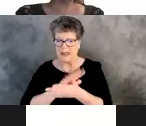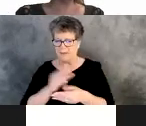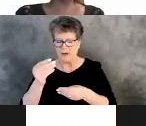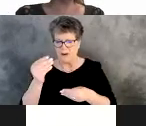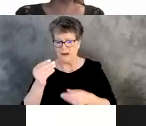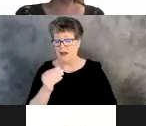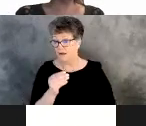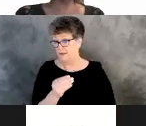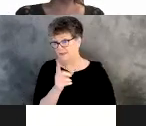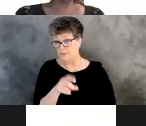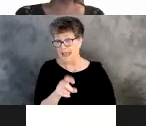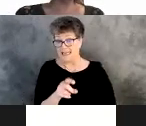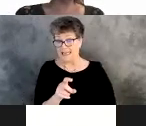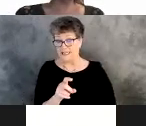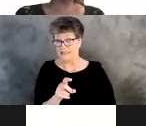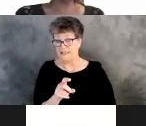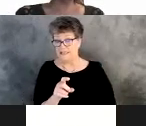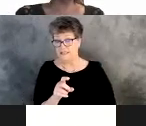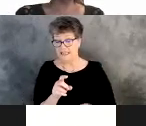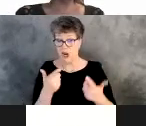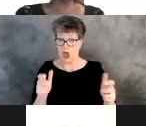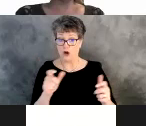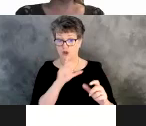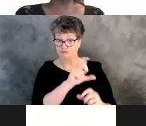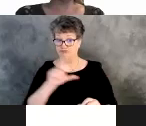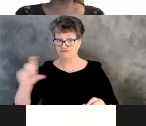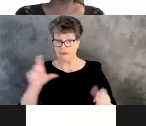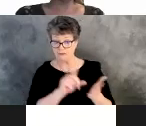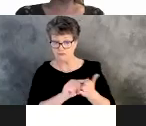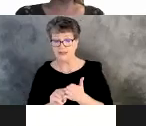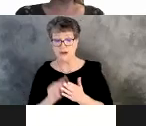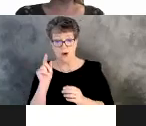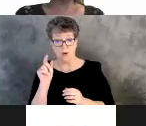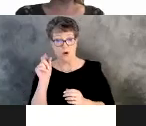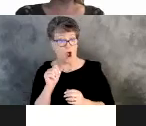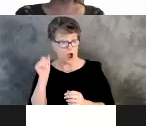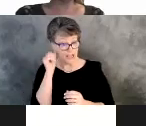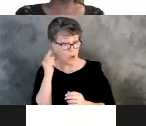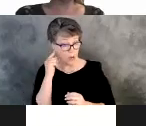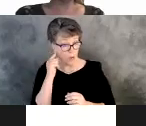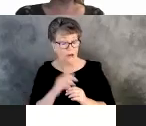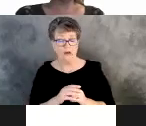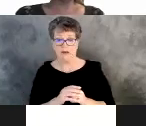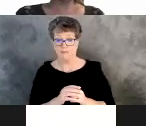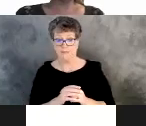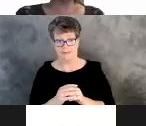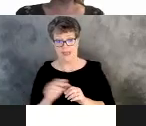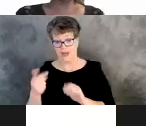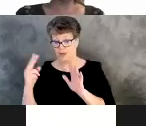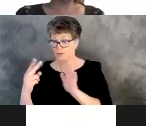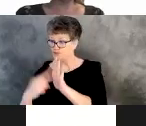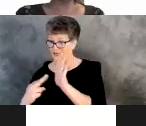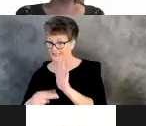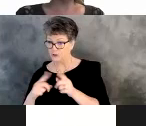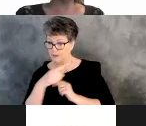need it in larger print. They may need it in an audio format. They may need it read to them. Maybe they don't have